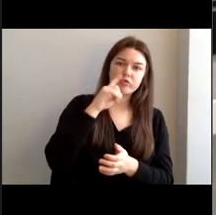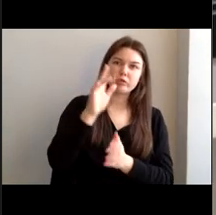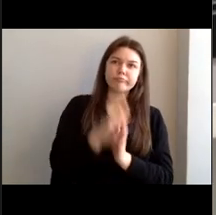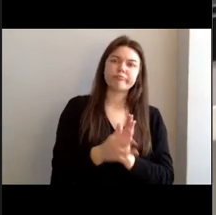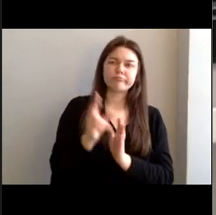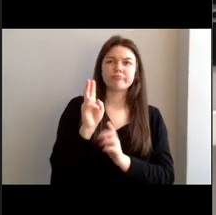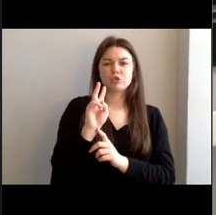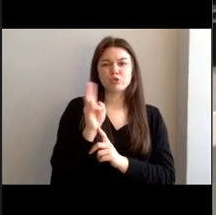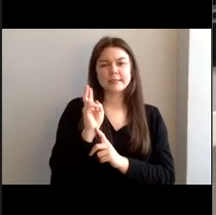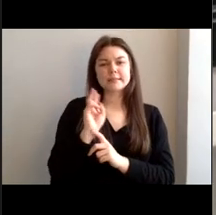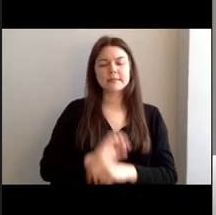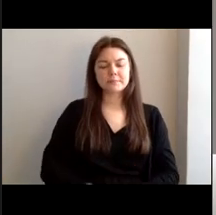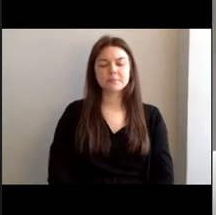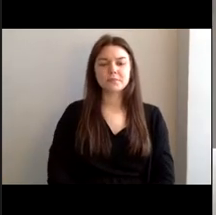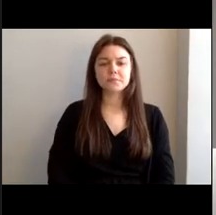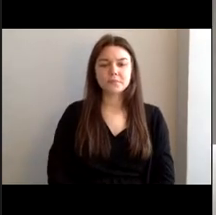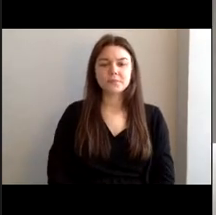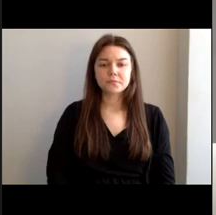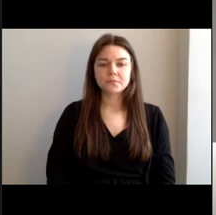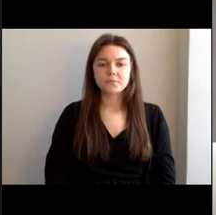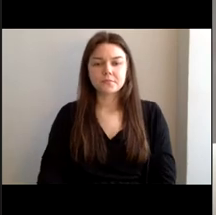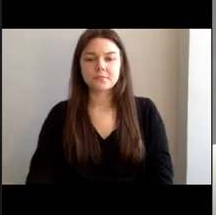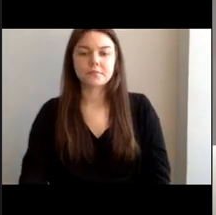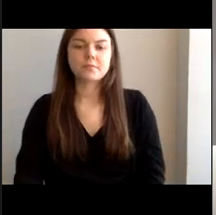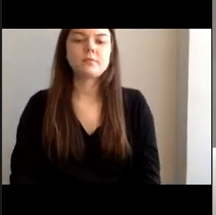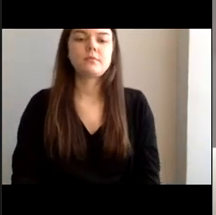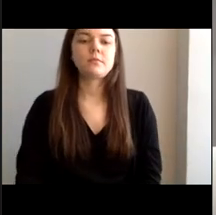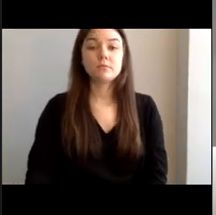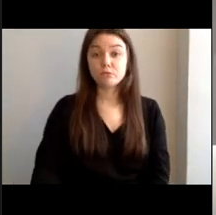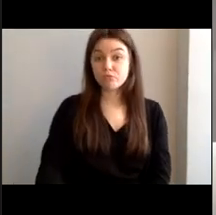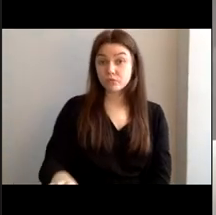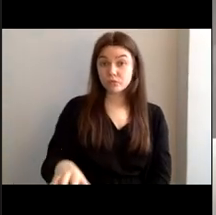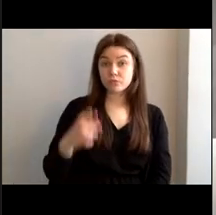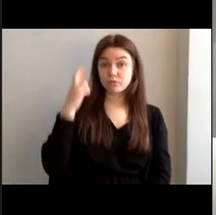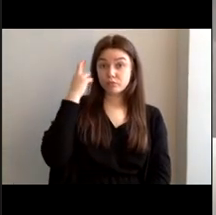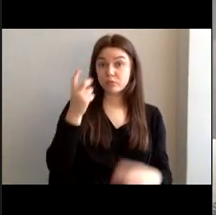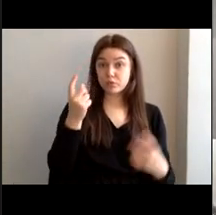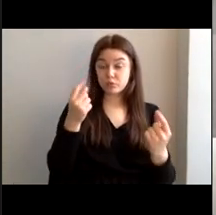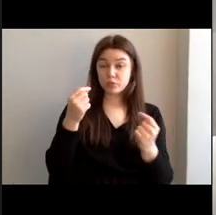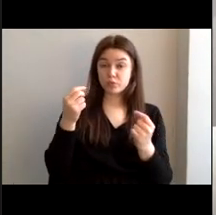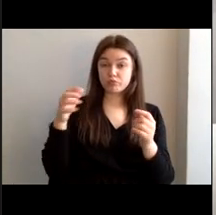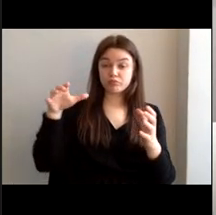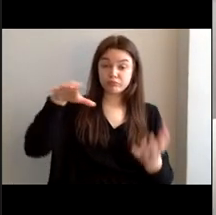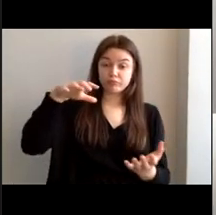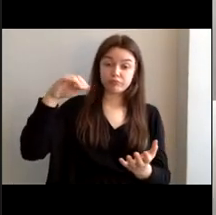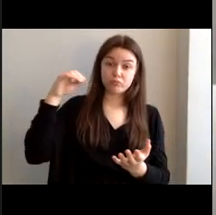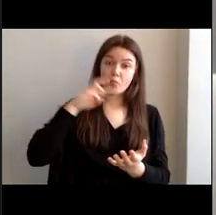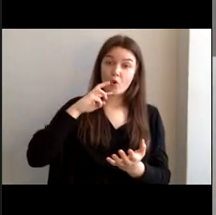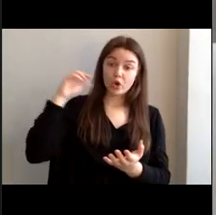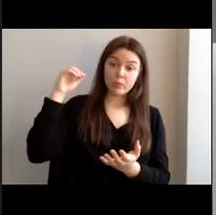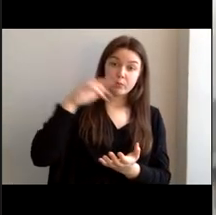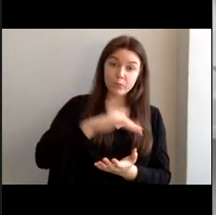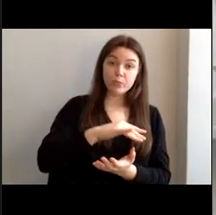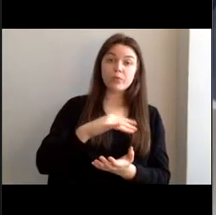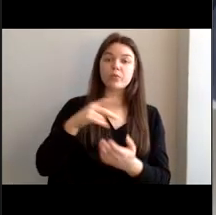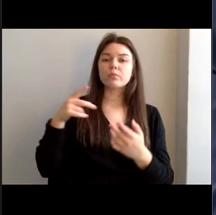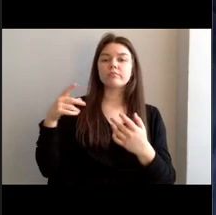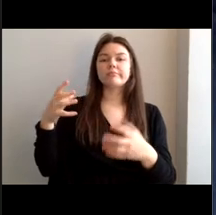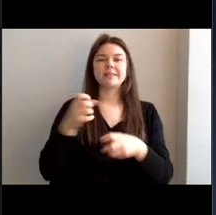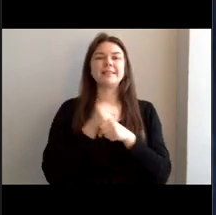2 minutes. Now, we do this in order to obtain the net weight of the sample, or the weight of the